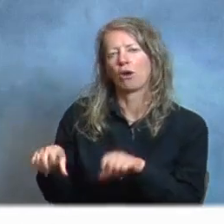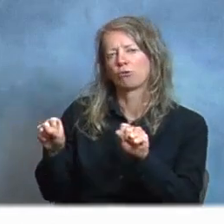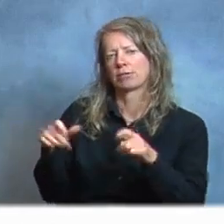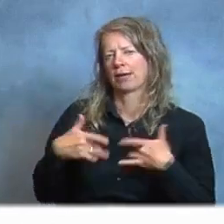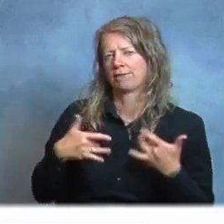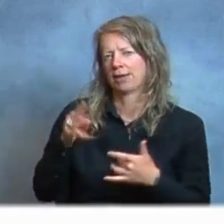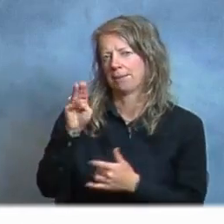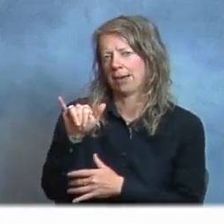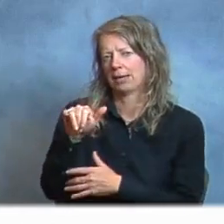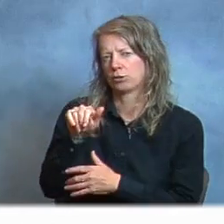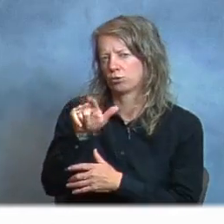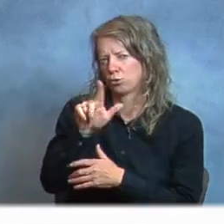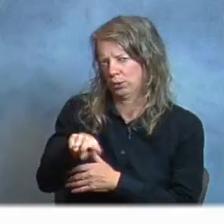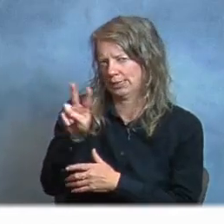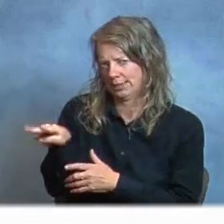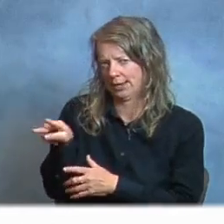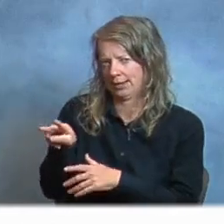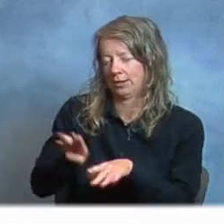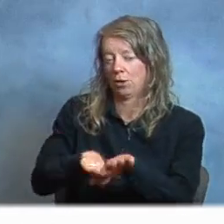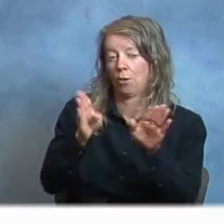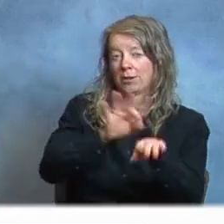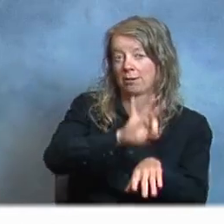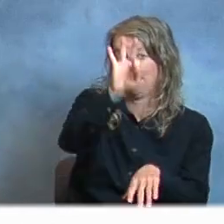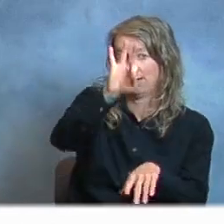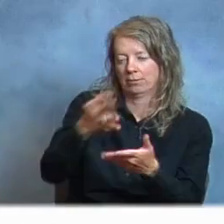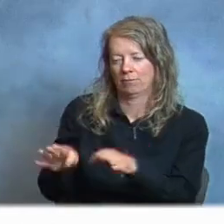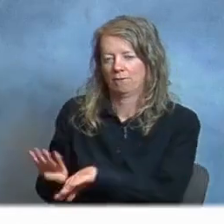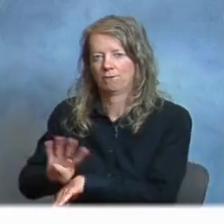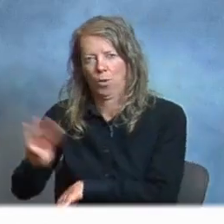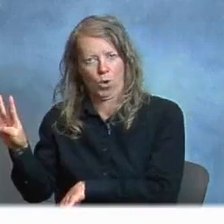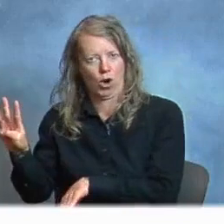22nd from 9 to 4 that is open to the public.